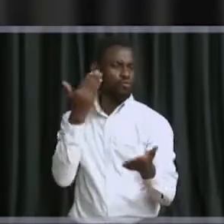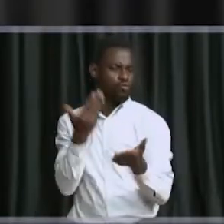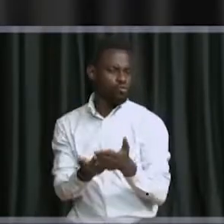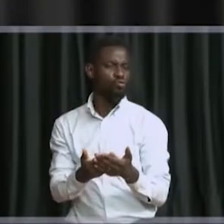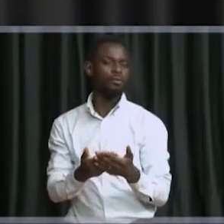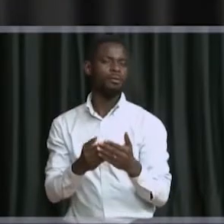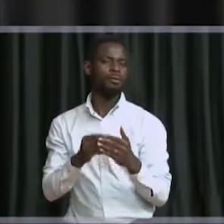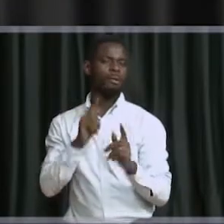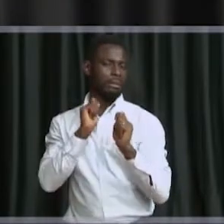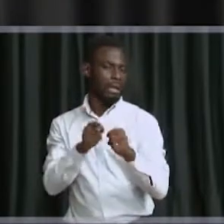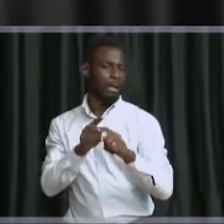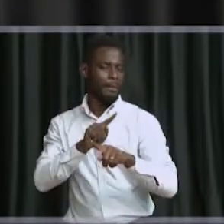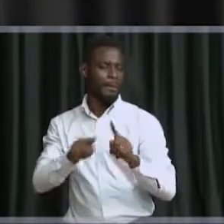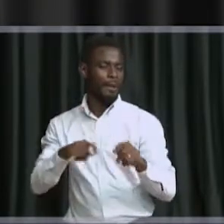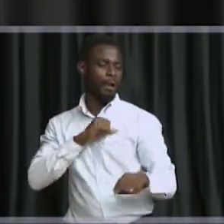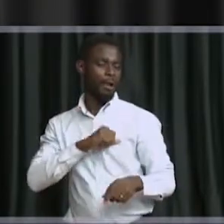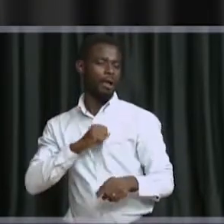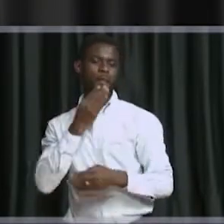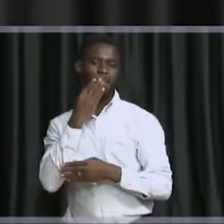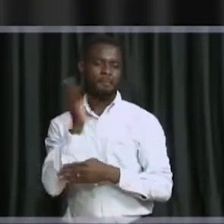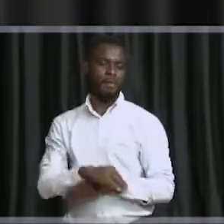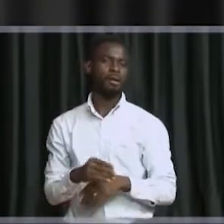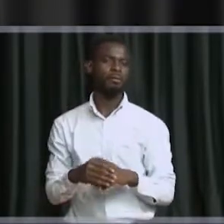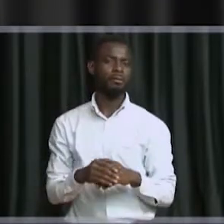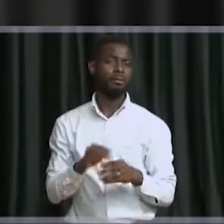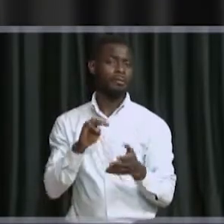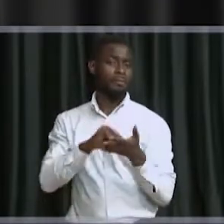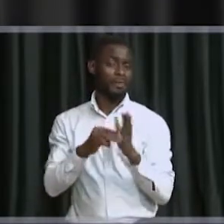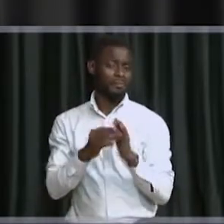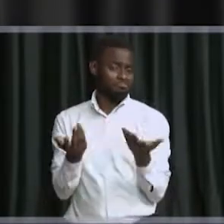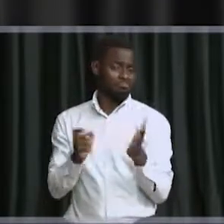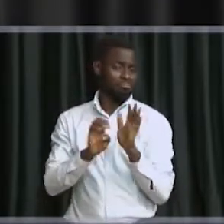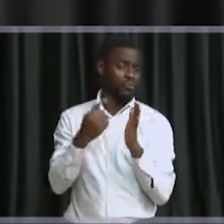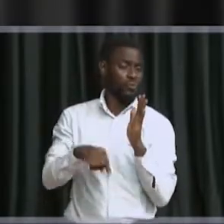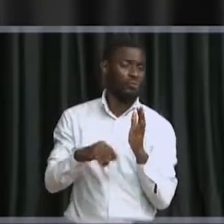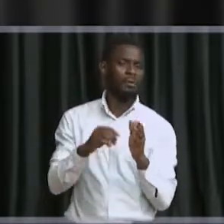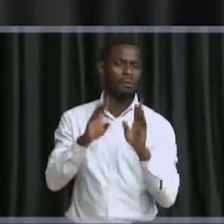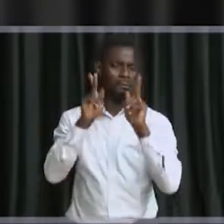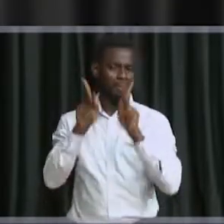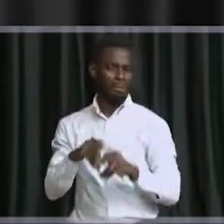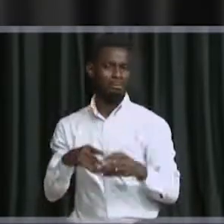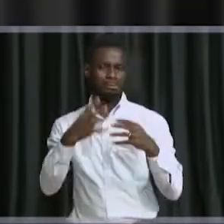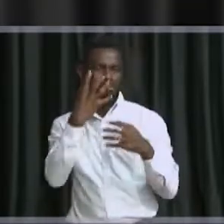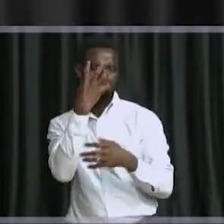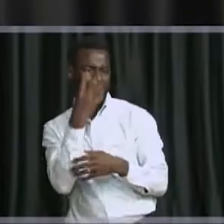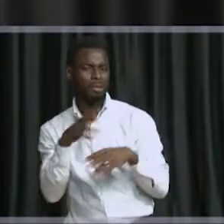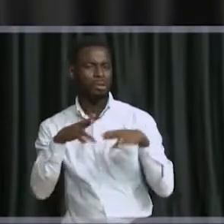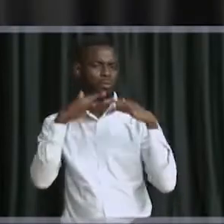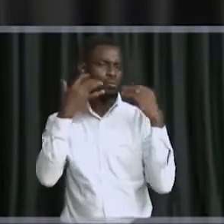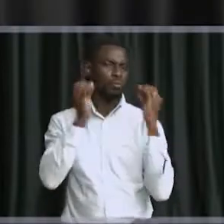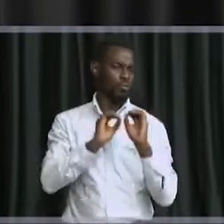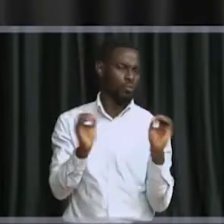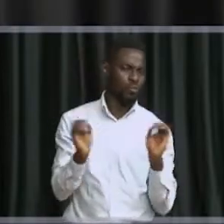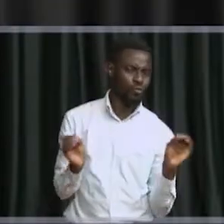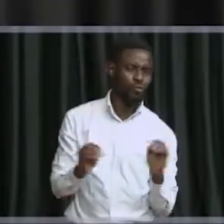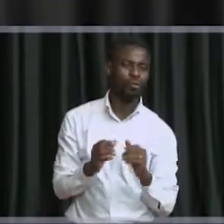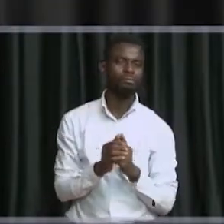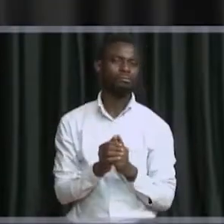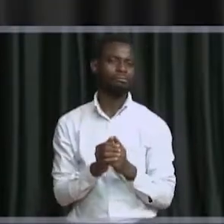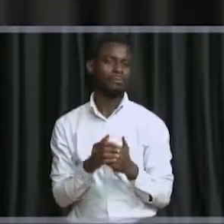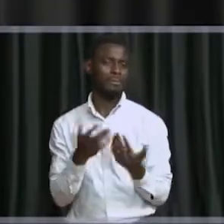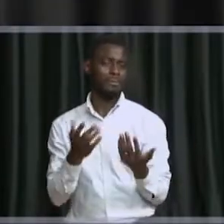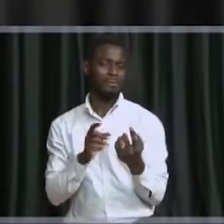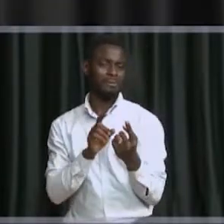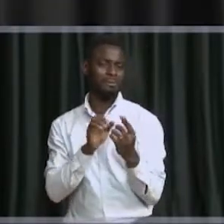very bad, I have to buy a customer. I must say, Then